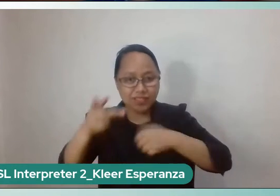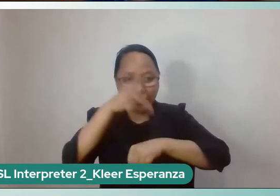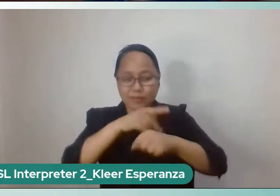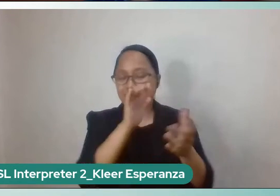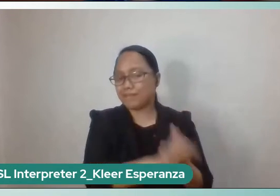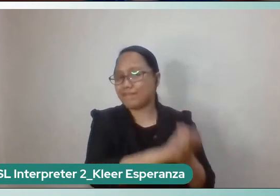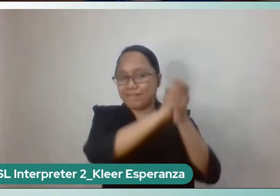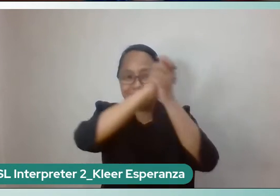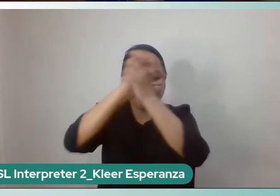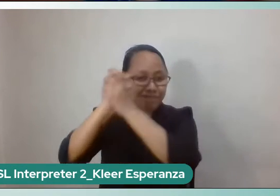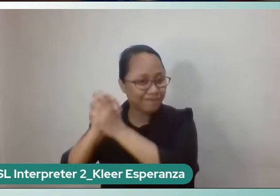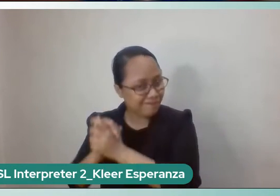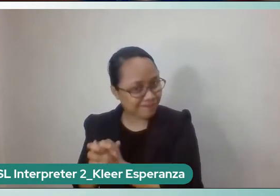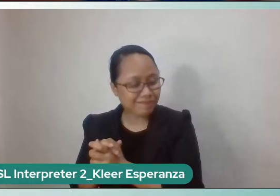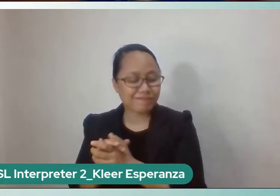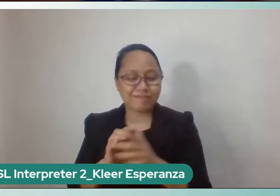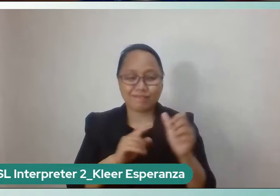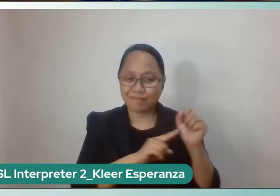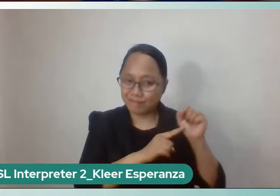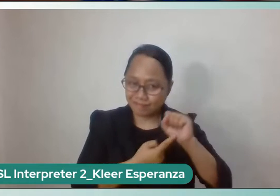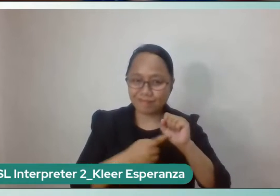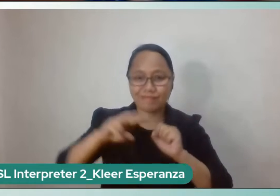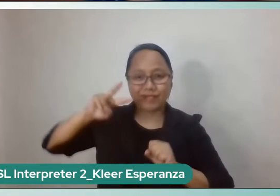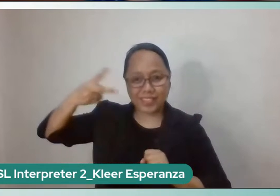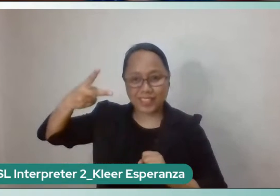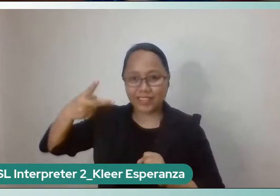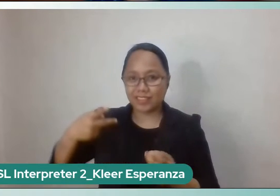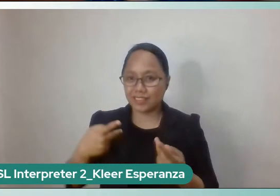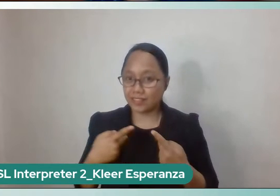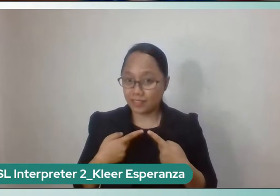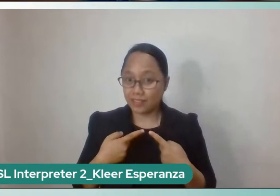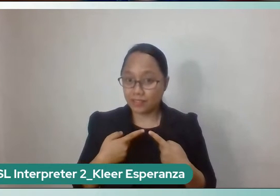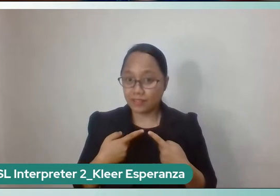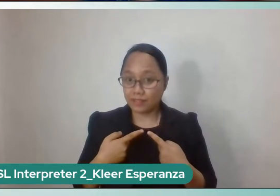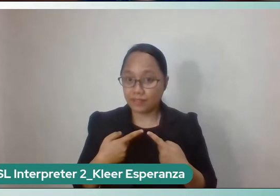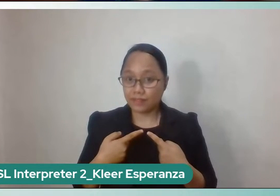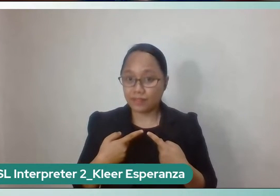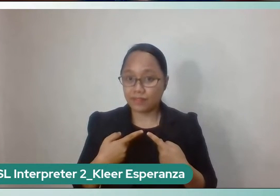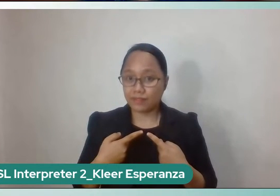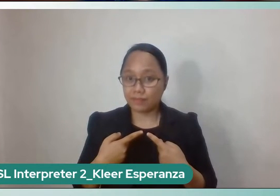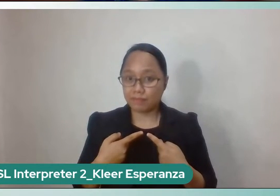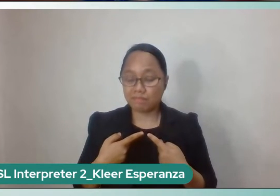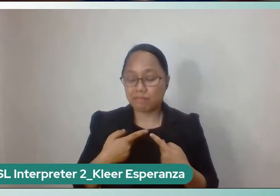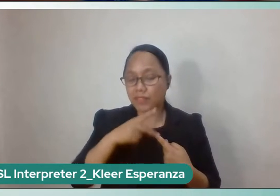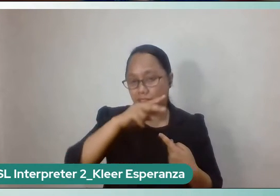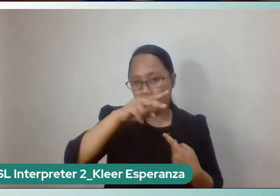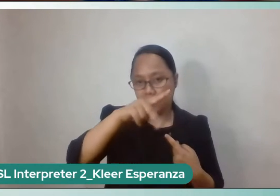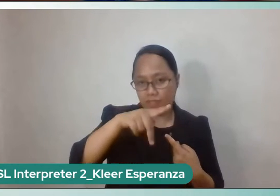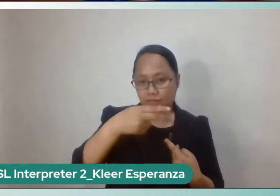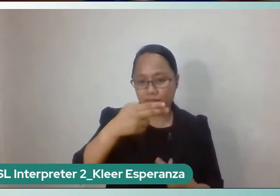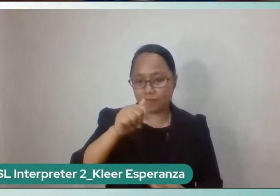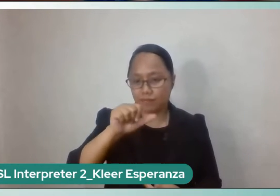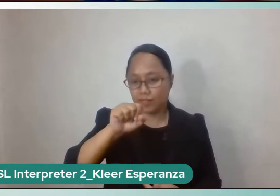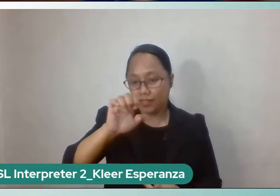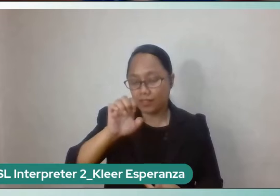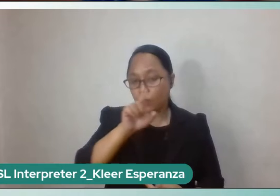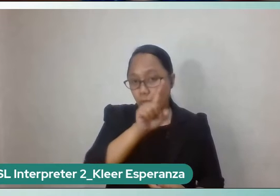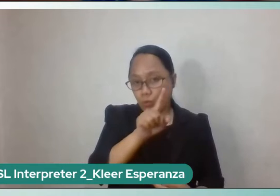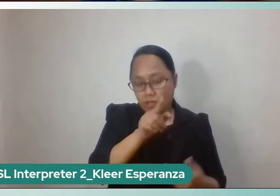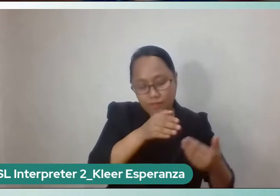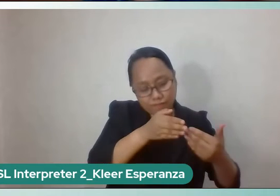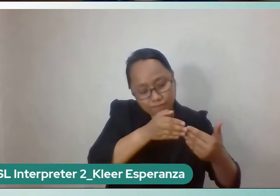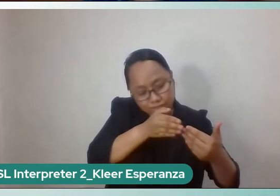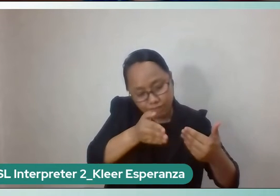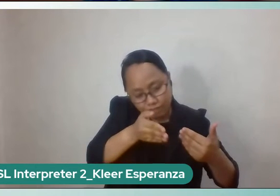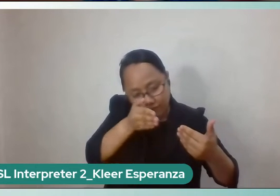that one. So the second one was that there is a three-phase plan that will extend from now until